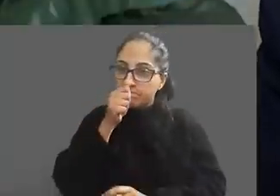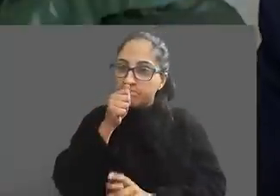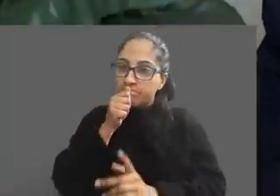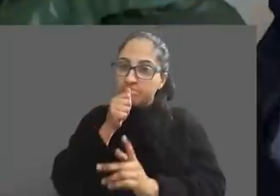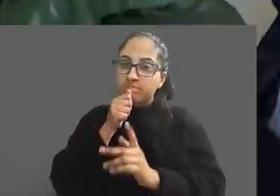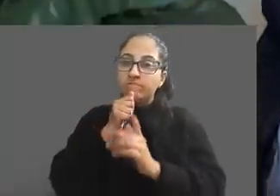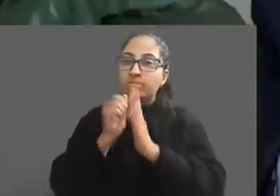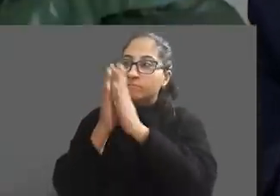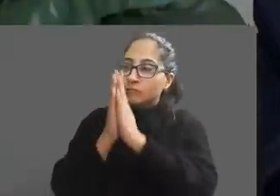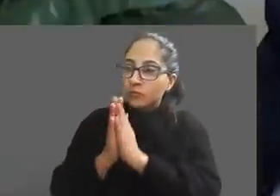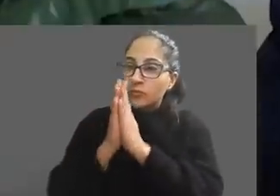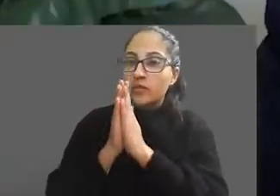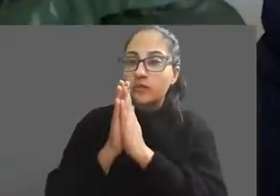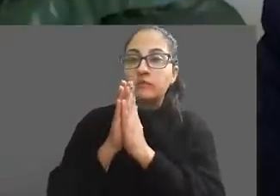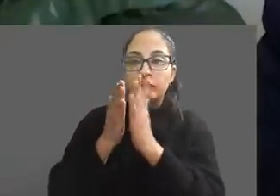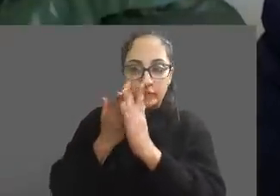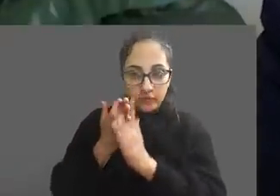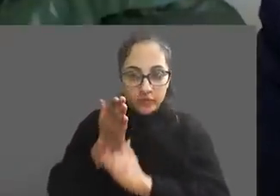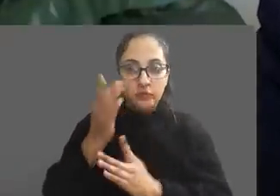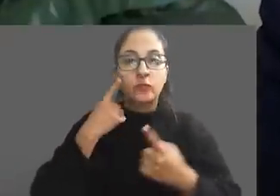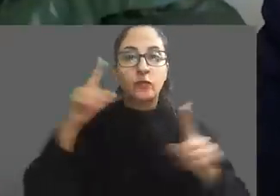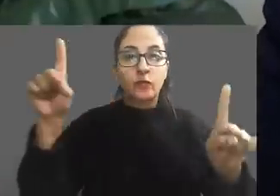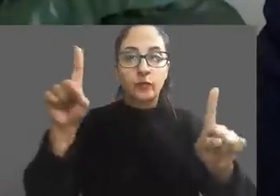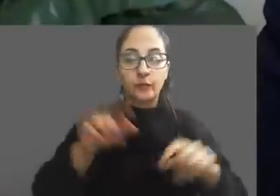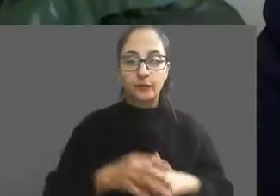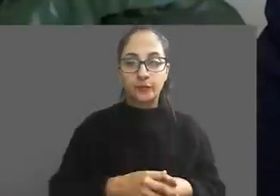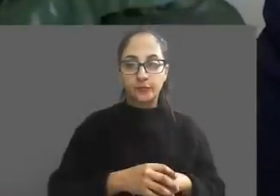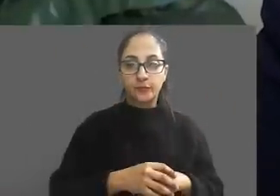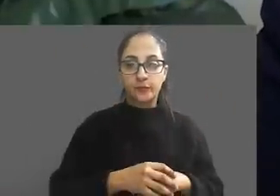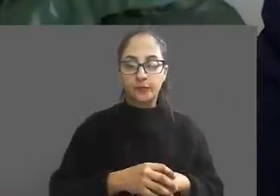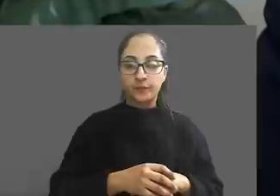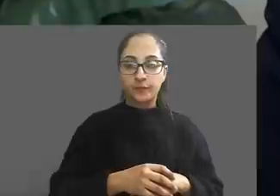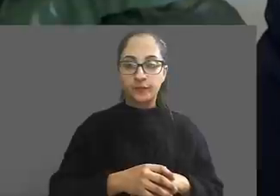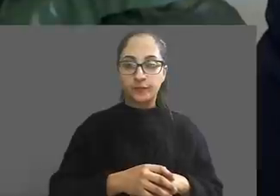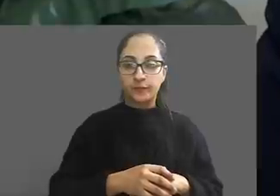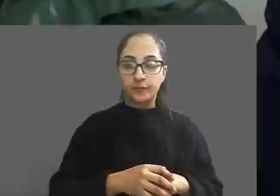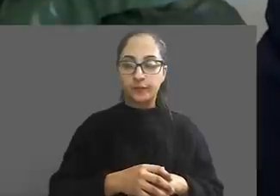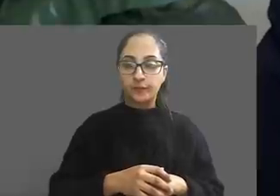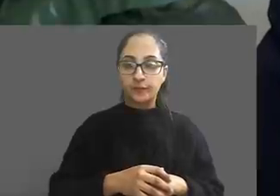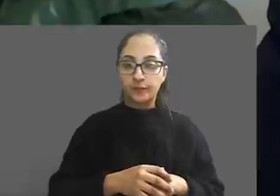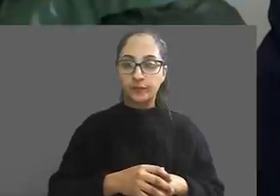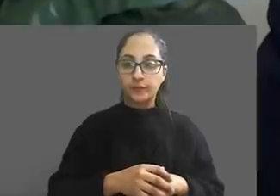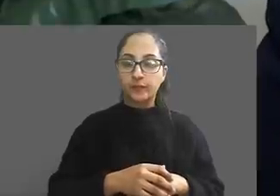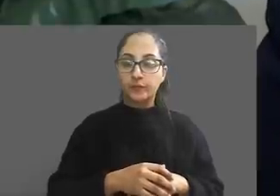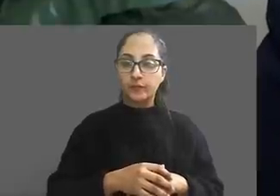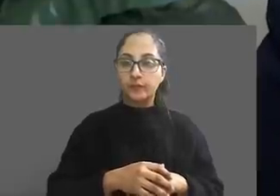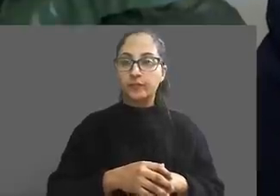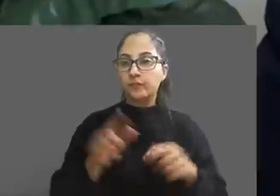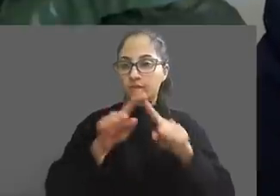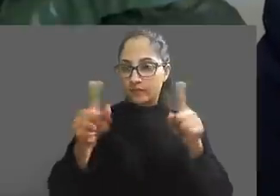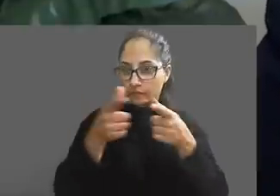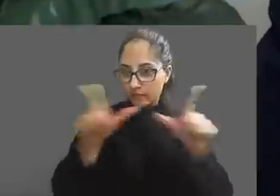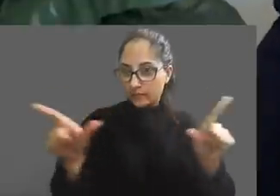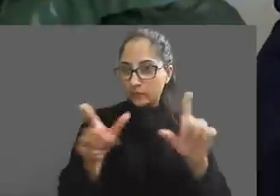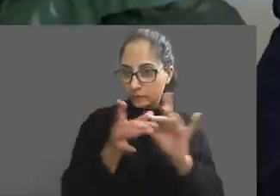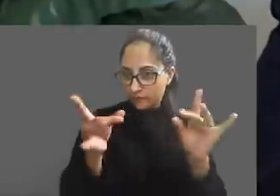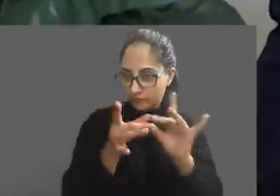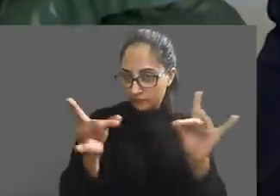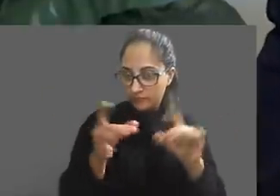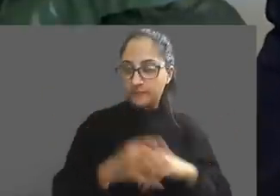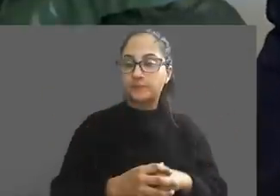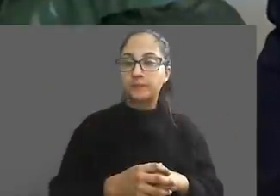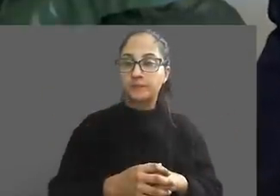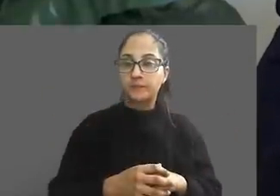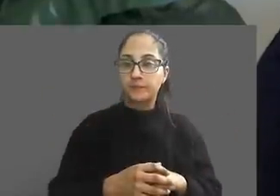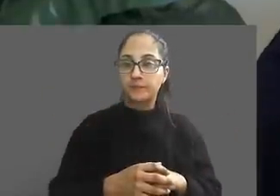Hazrat Adam to Prophet Muhammad. He then gives a stirring parable comparing their hardships with how gold